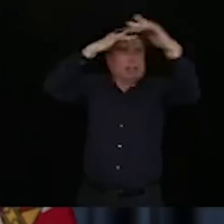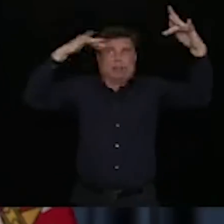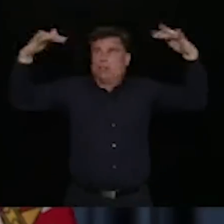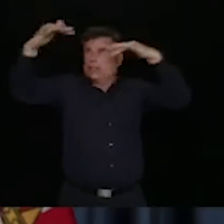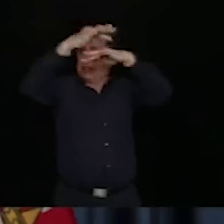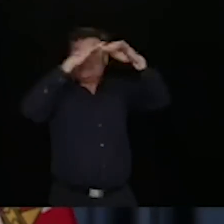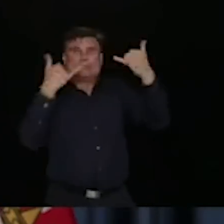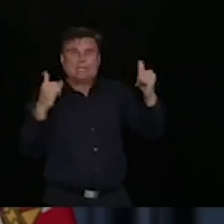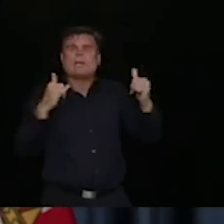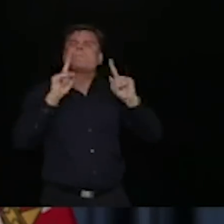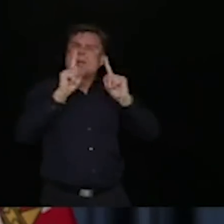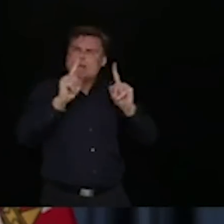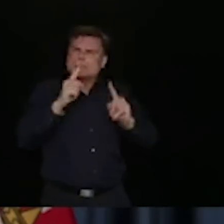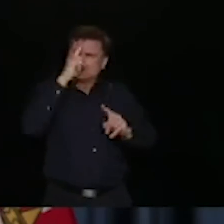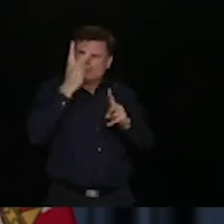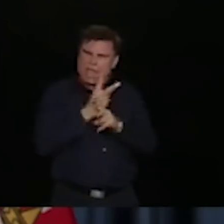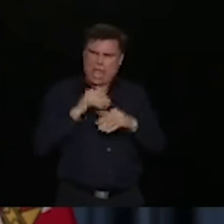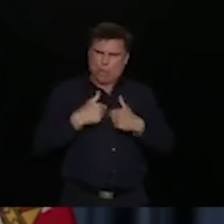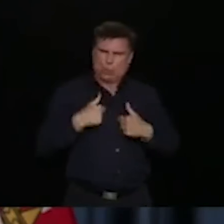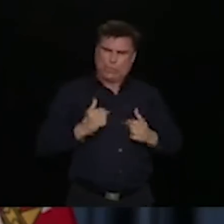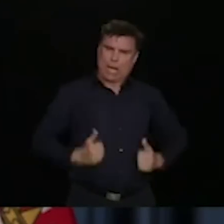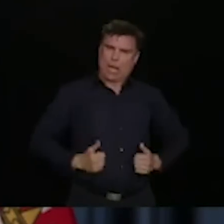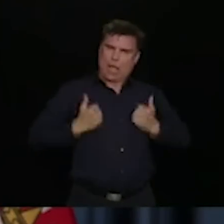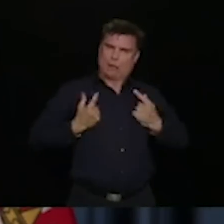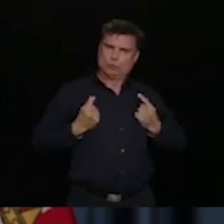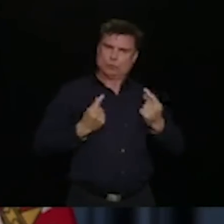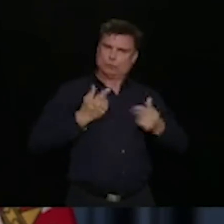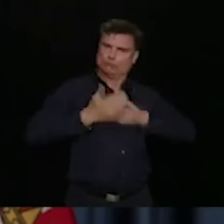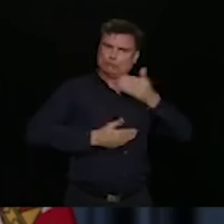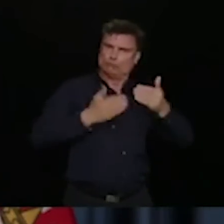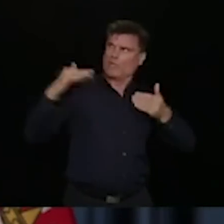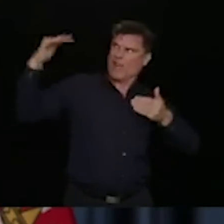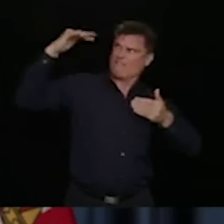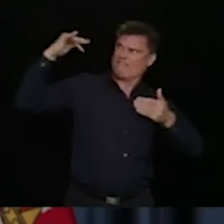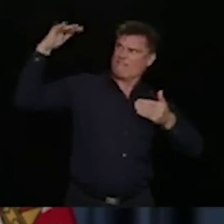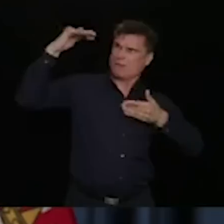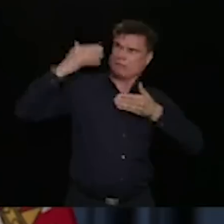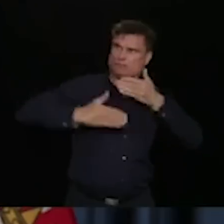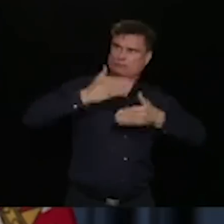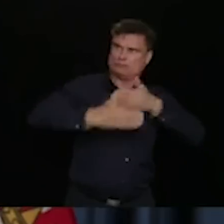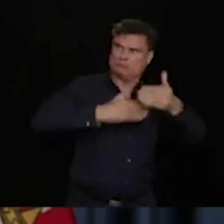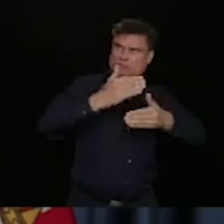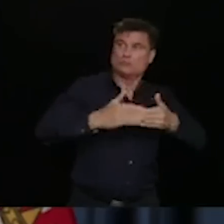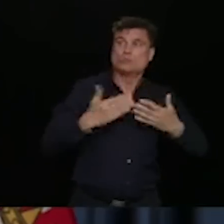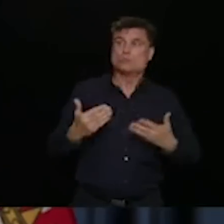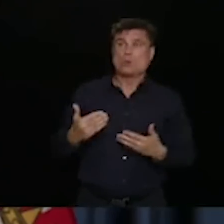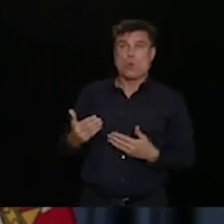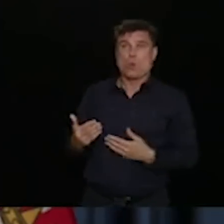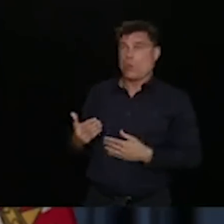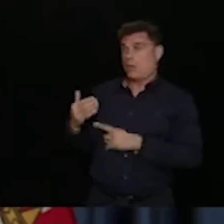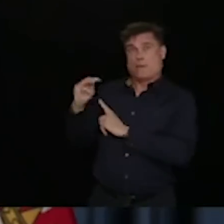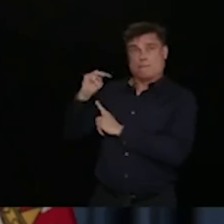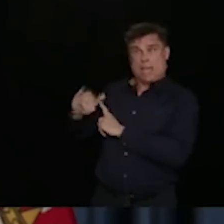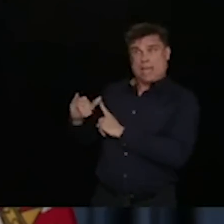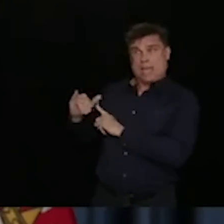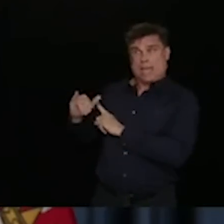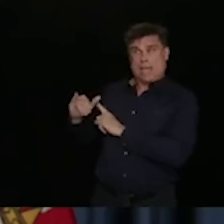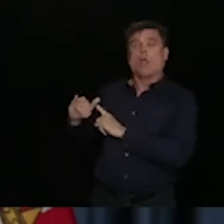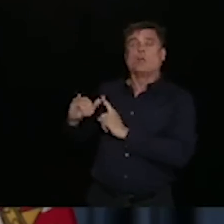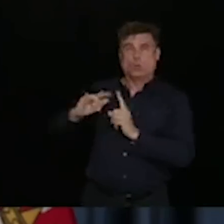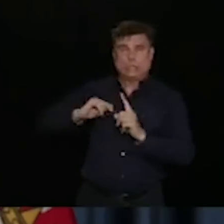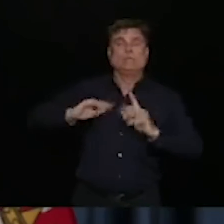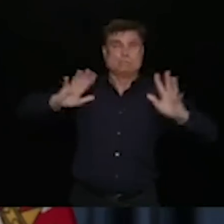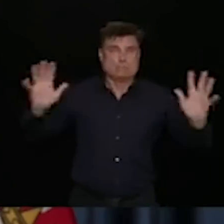here. And that's why the restart plan that we announced back in May is taking hold now. We see industries